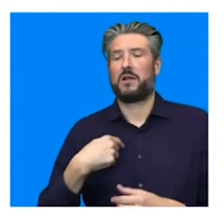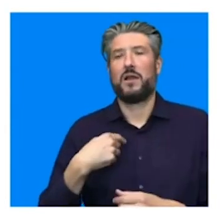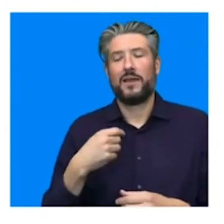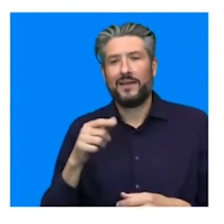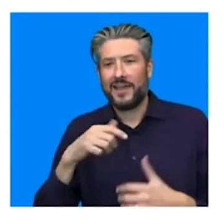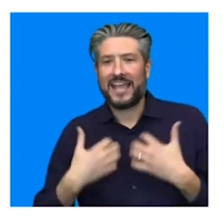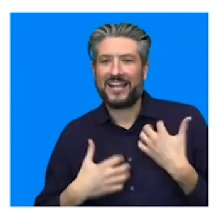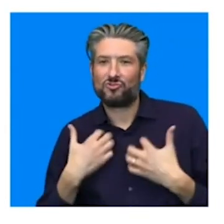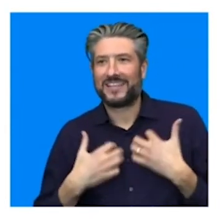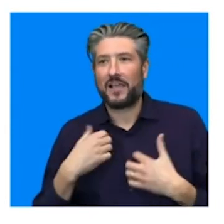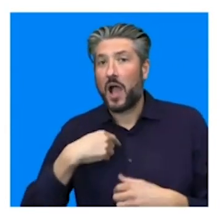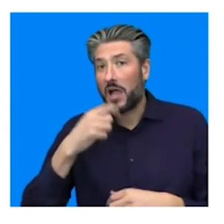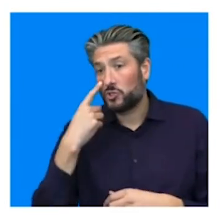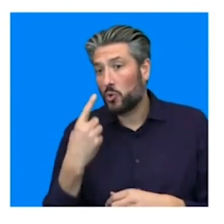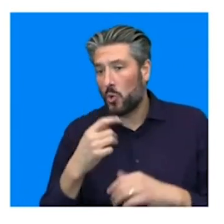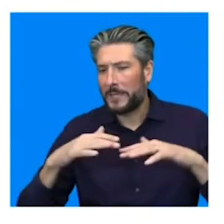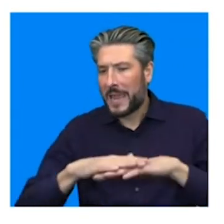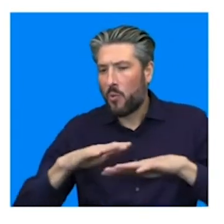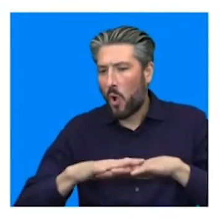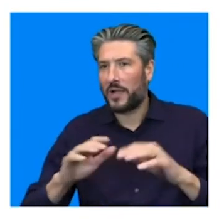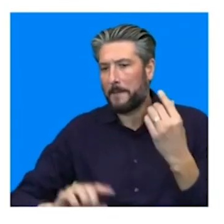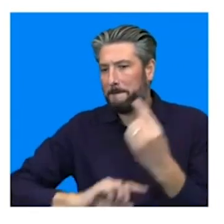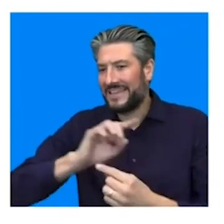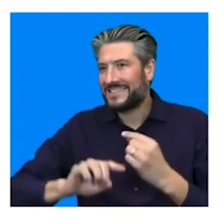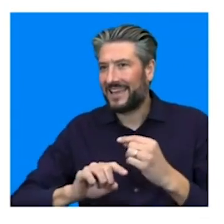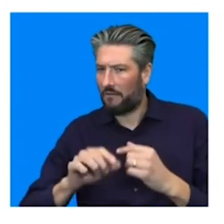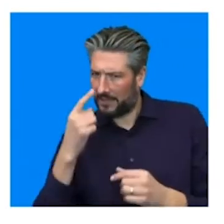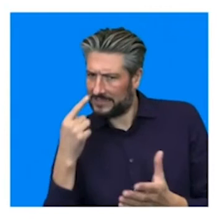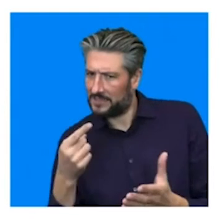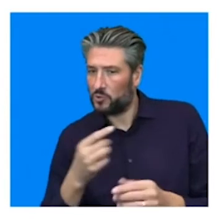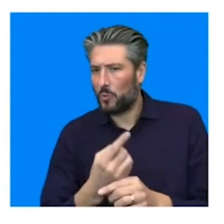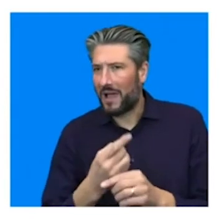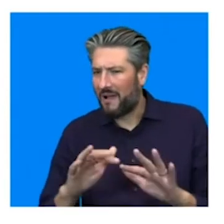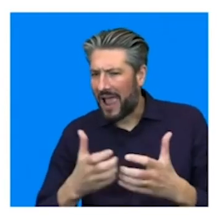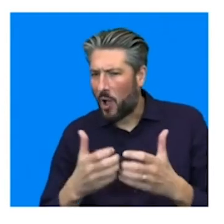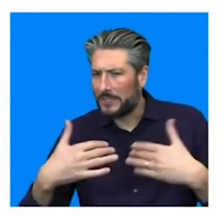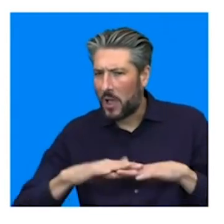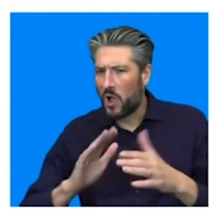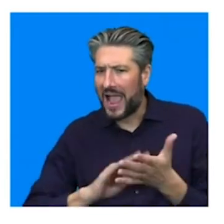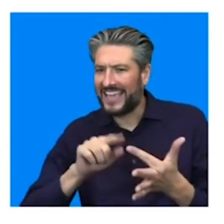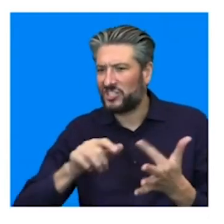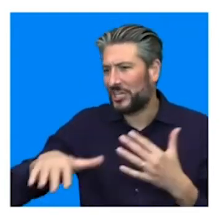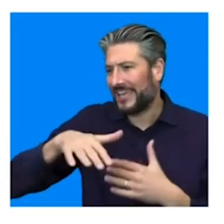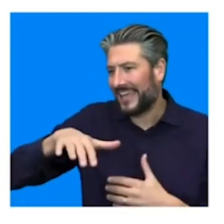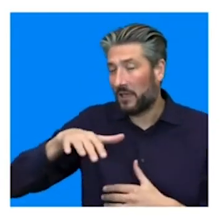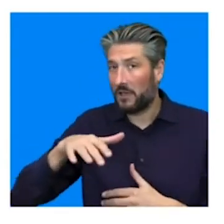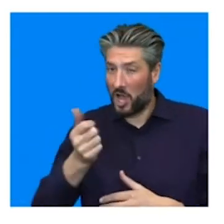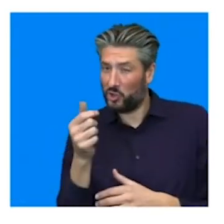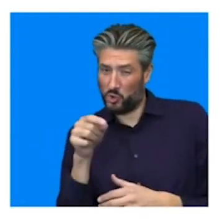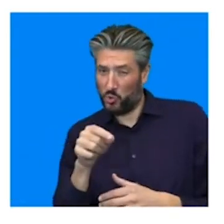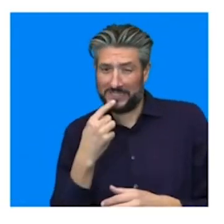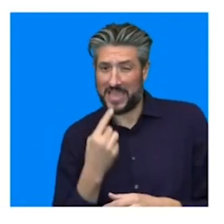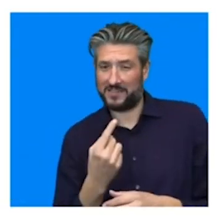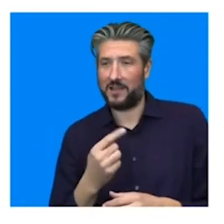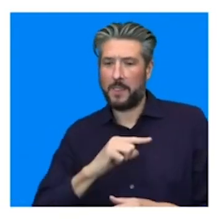in the networking meeting people asking how they could network within HE. And I knew that was there. So that was my point back to you, Charlie, saying,